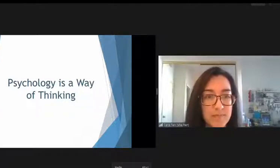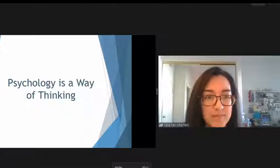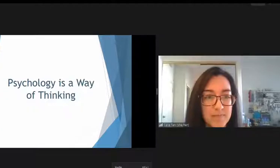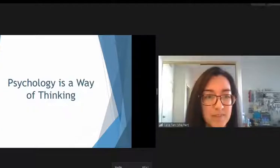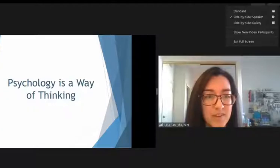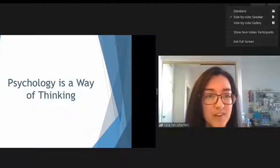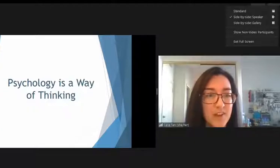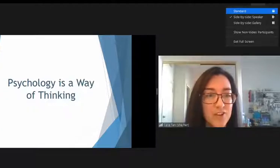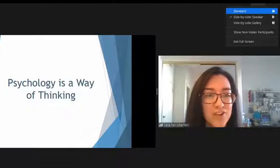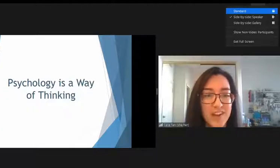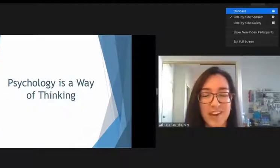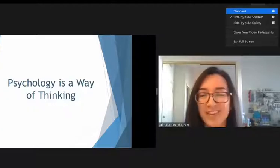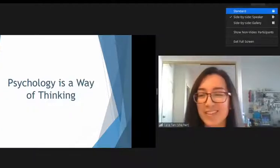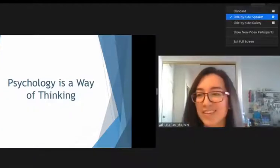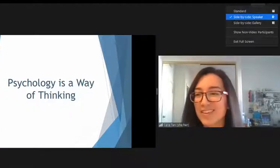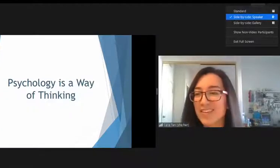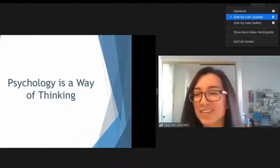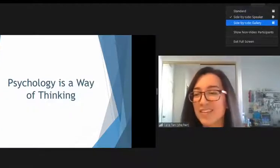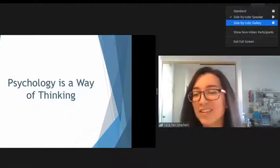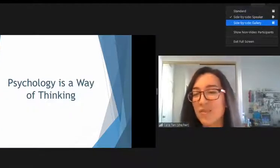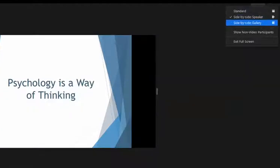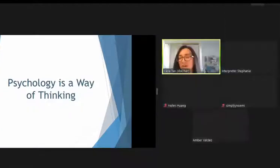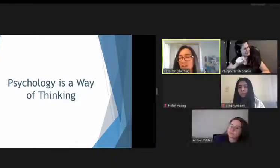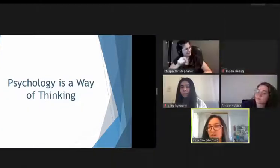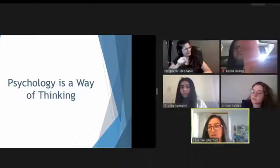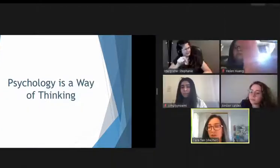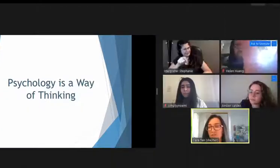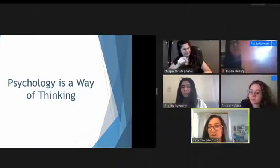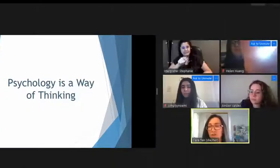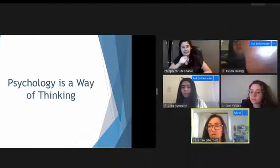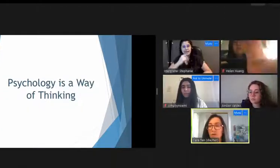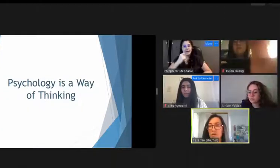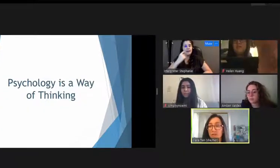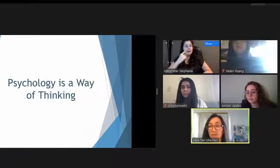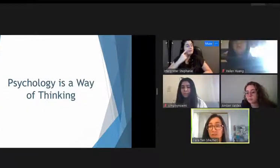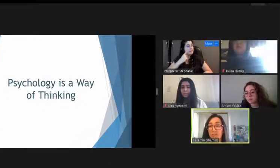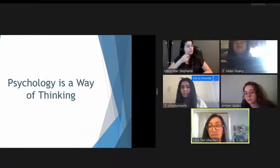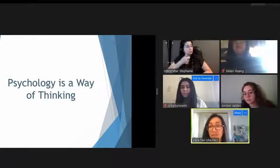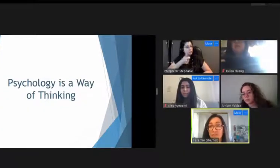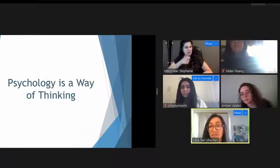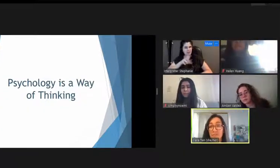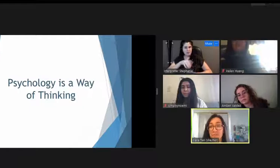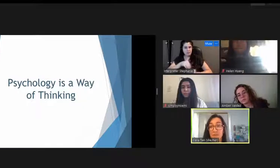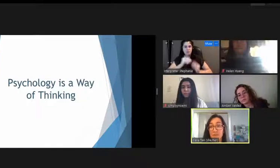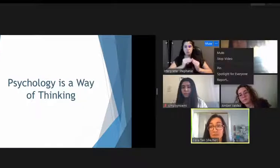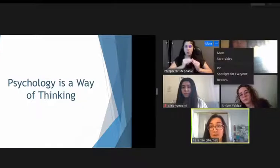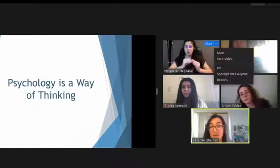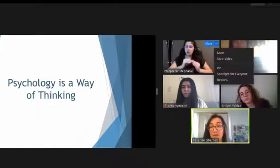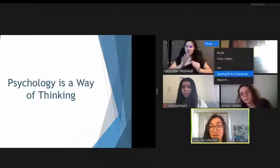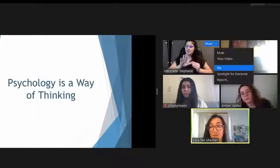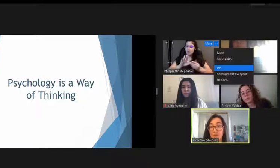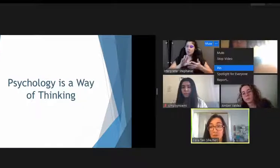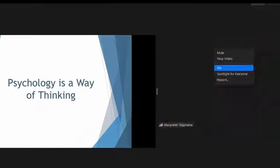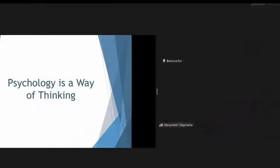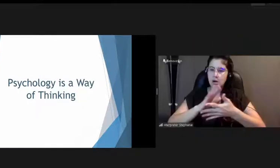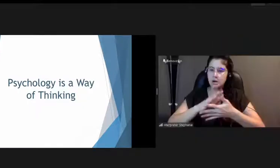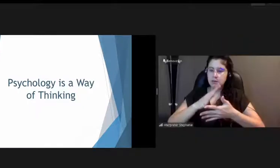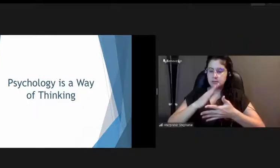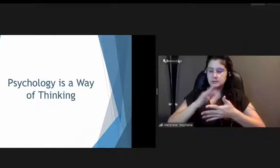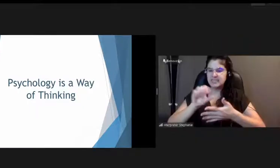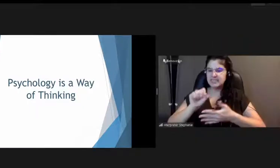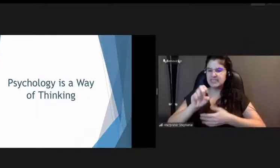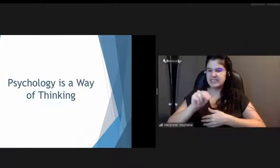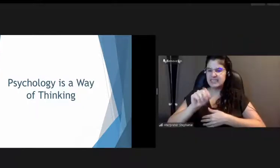All right, let me see if I can And pin. Angel, yeah, I think it is. It's because you're involving more senses, right? And when you involve